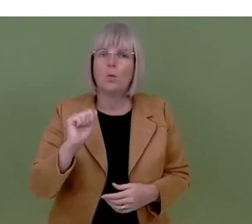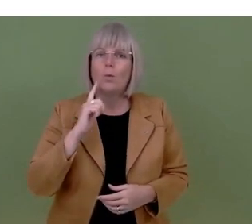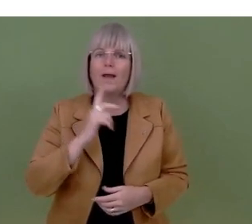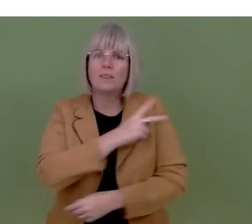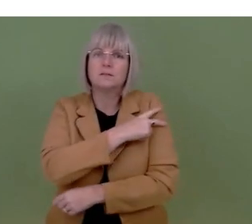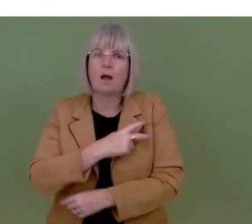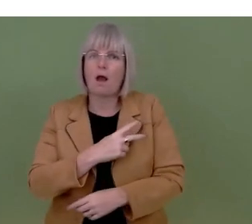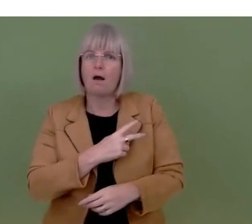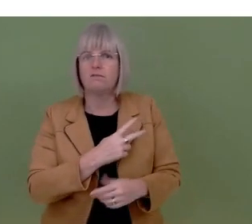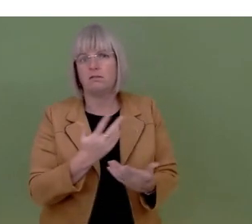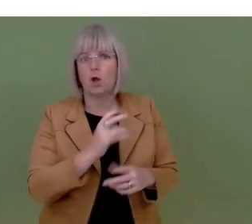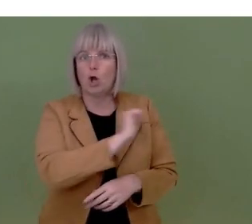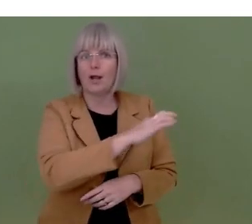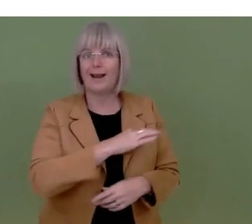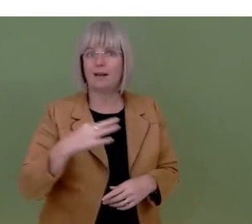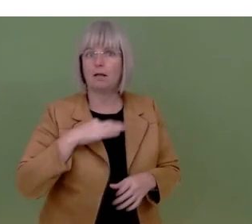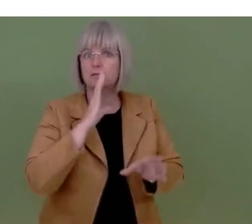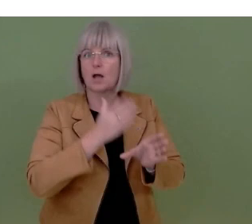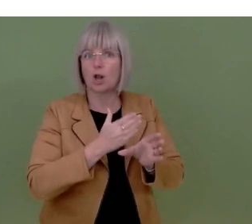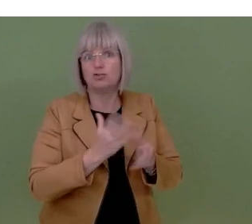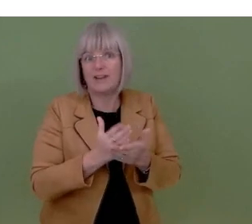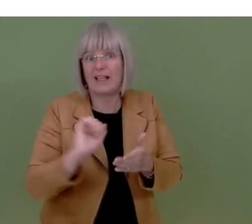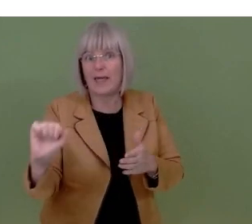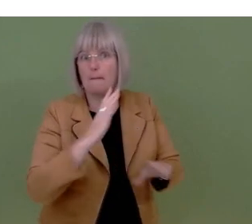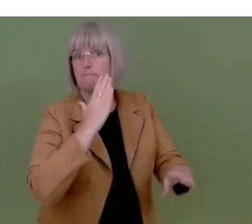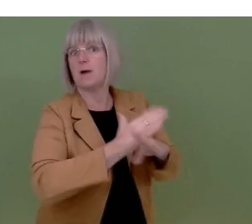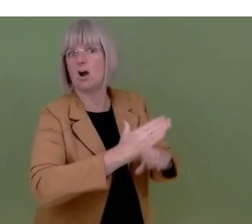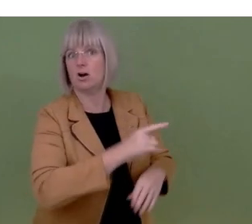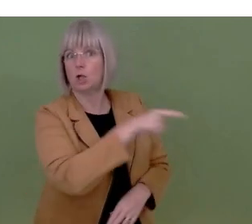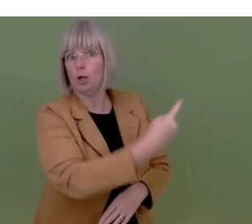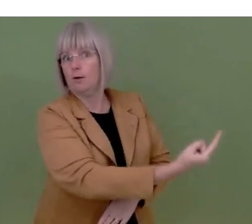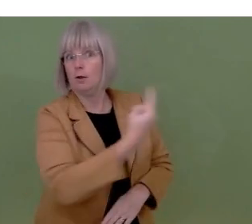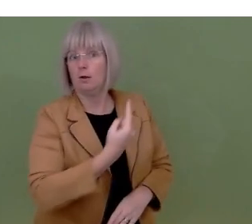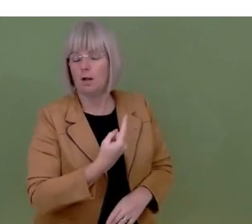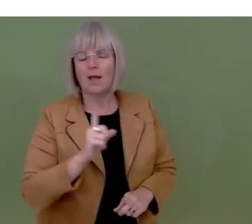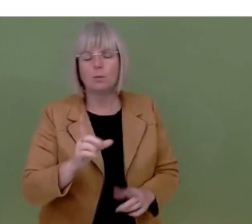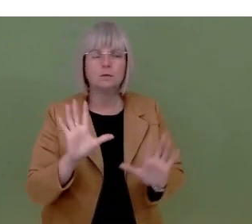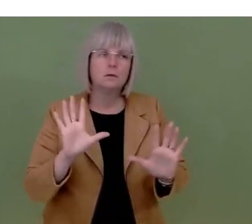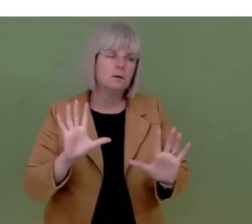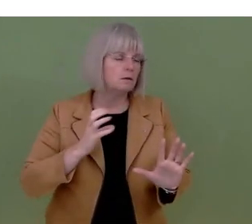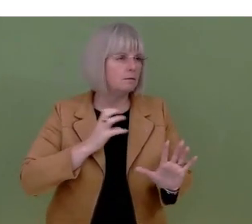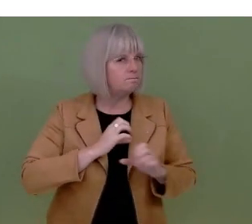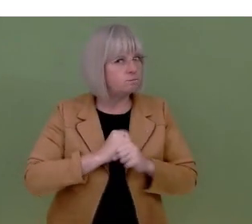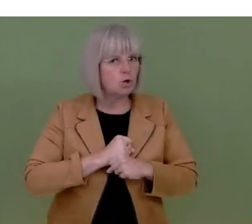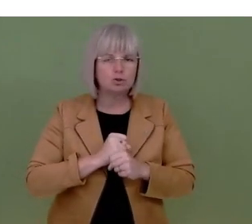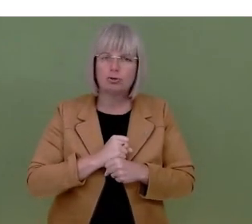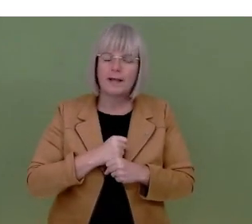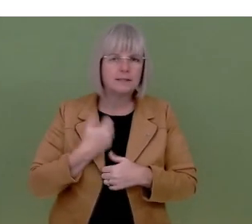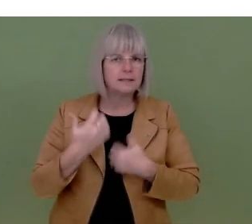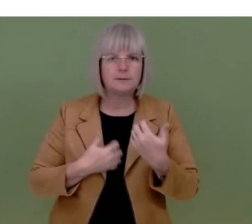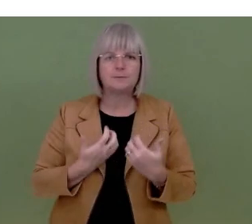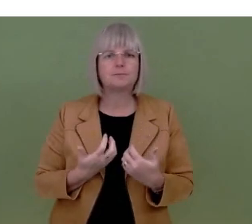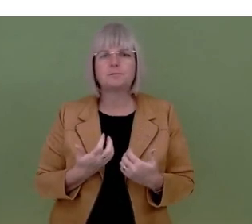So that was a battle for me at the time. And so it's never was. I would say it's never just the one individual. There's a whole unit around